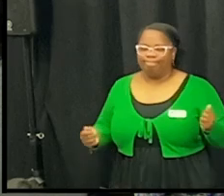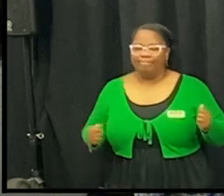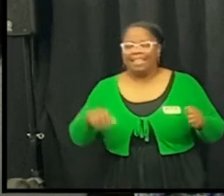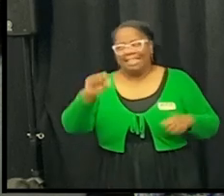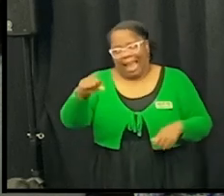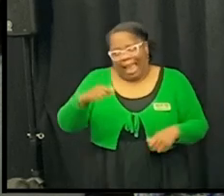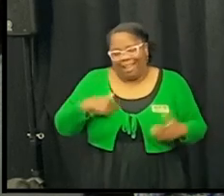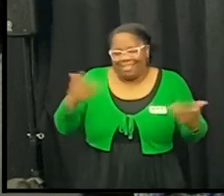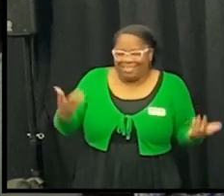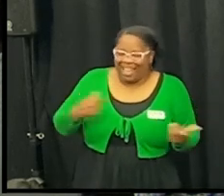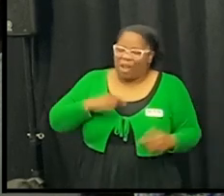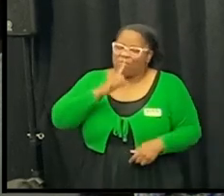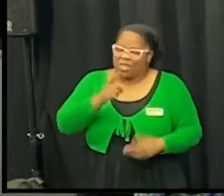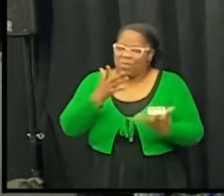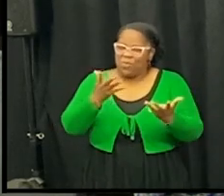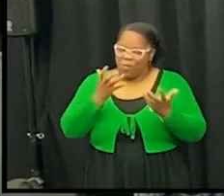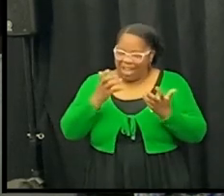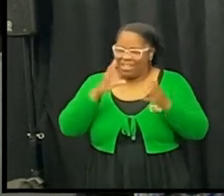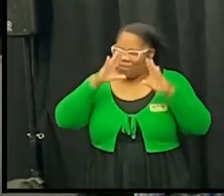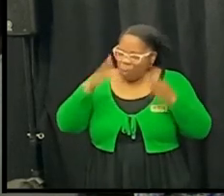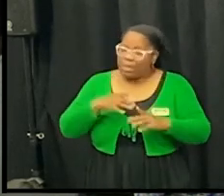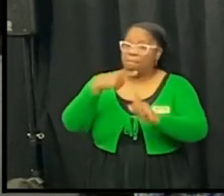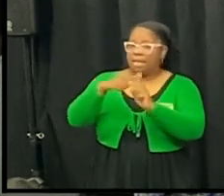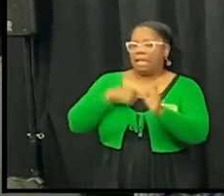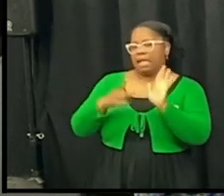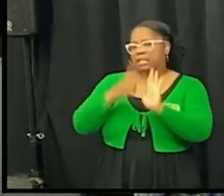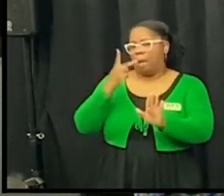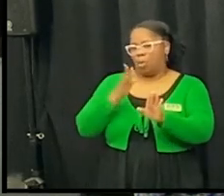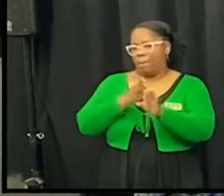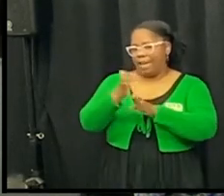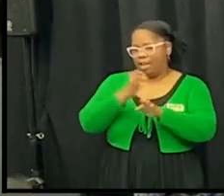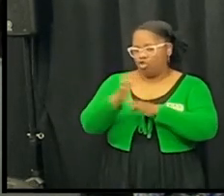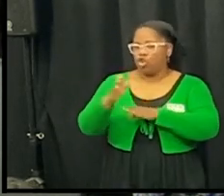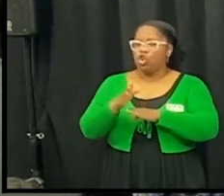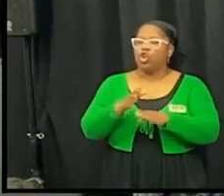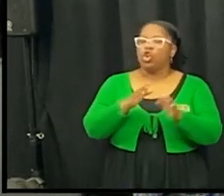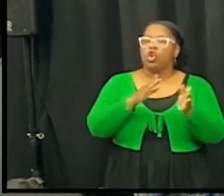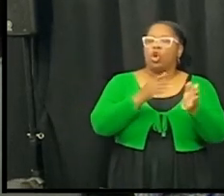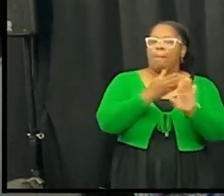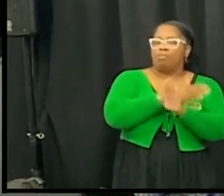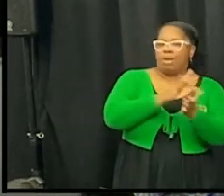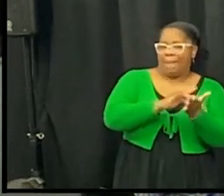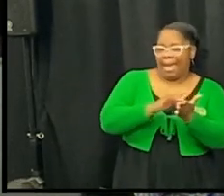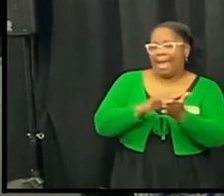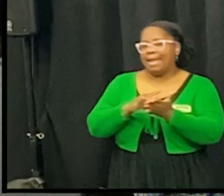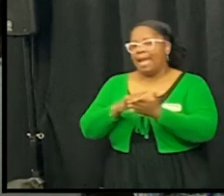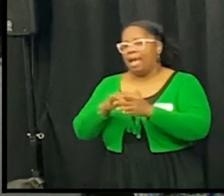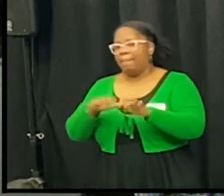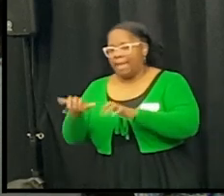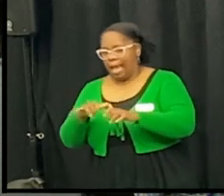I really wanted to focus. I was also double majoring in piano performance, but I wanted to.